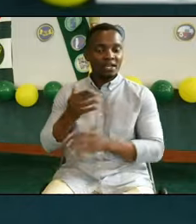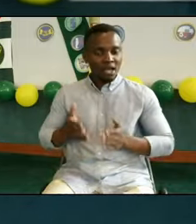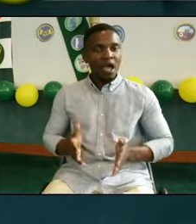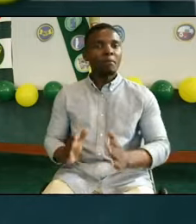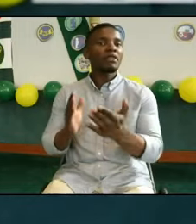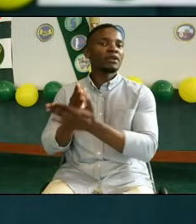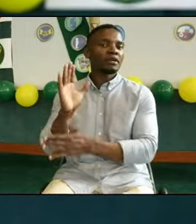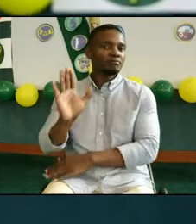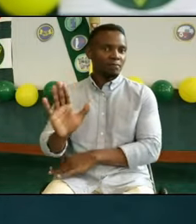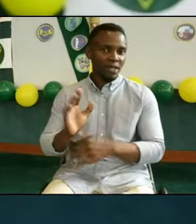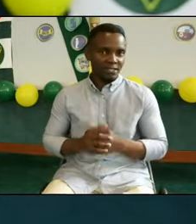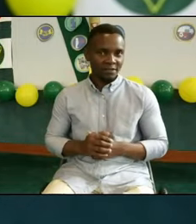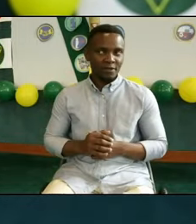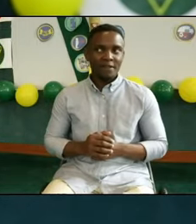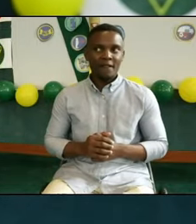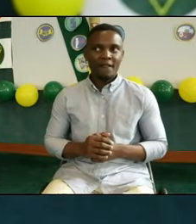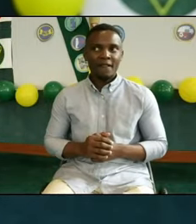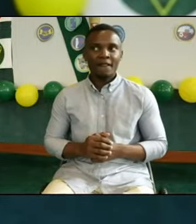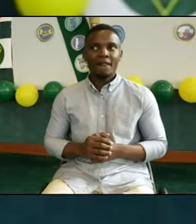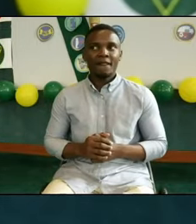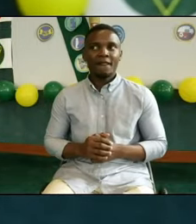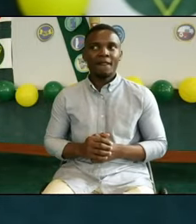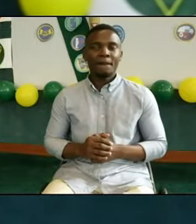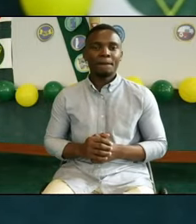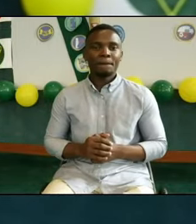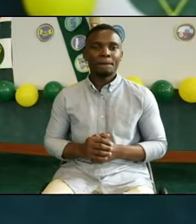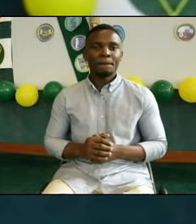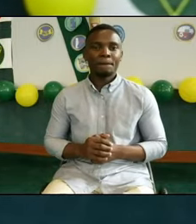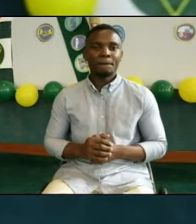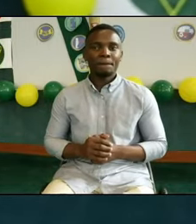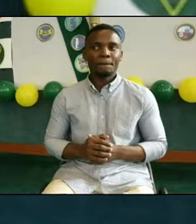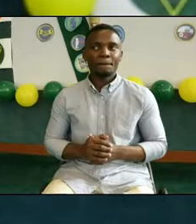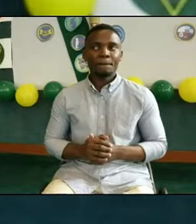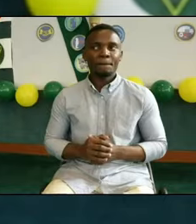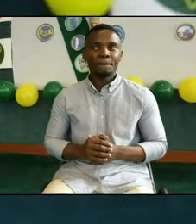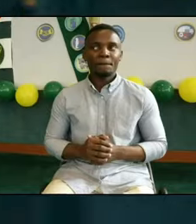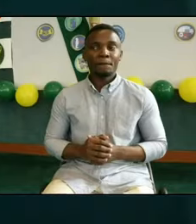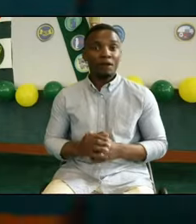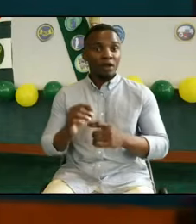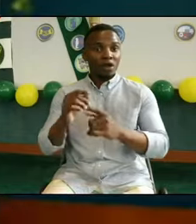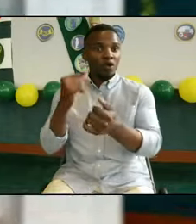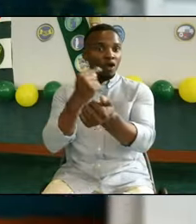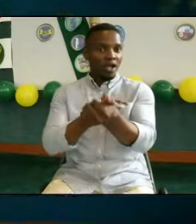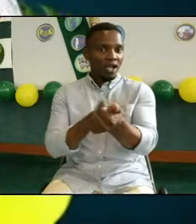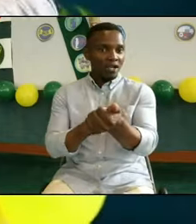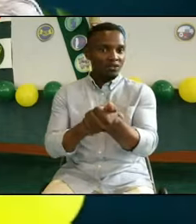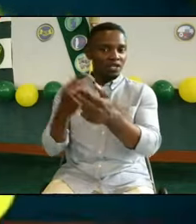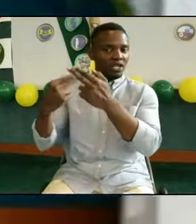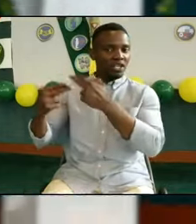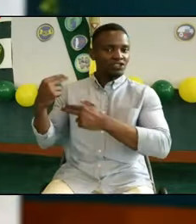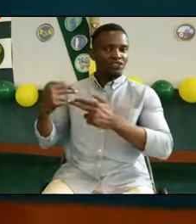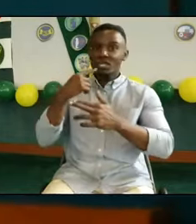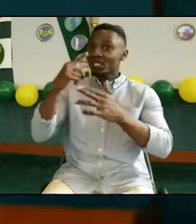Africa had a birthright. And I can assign Africa as what? The firstborn. Because according to my history, Africa was the what?